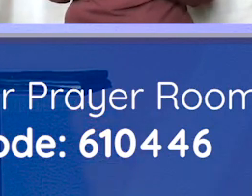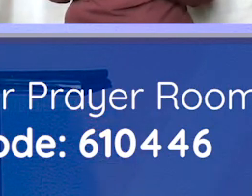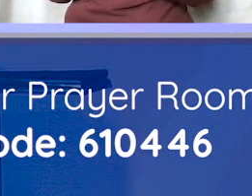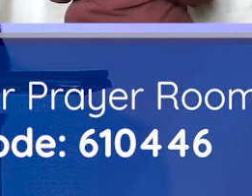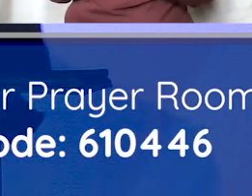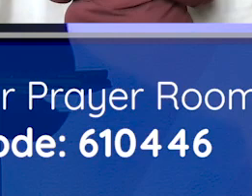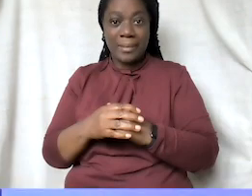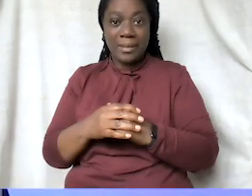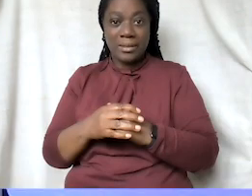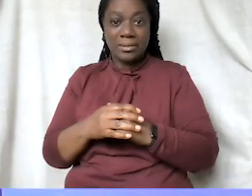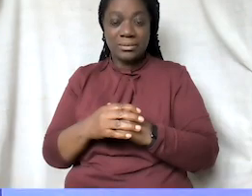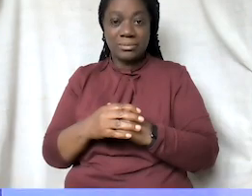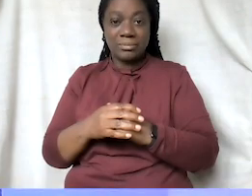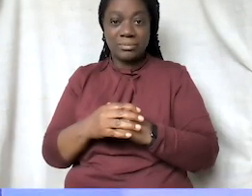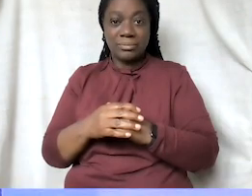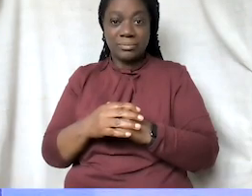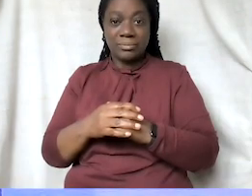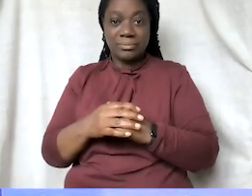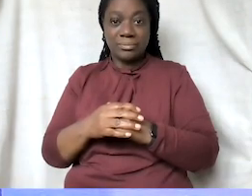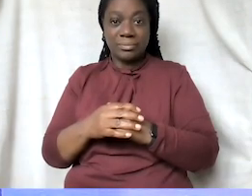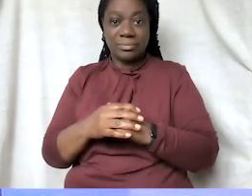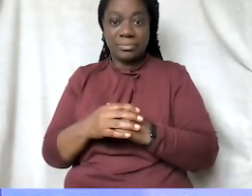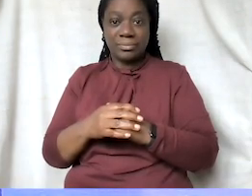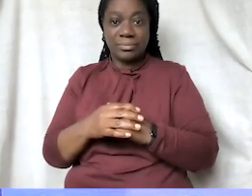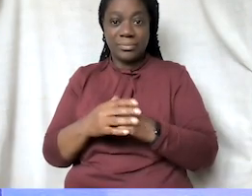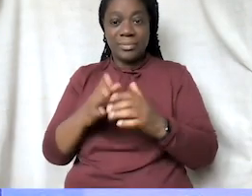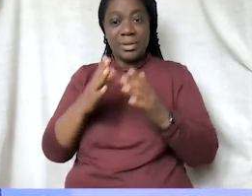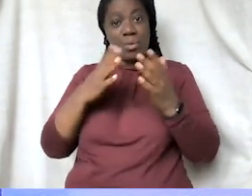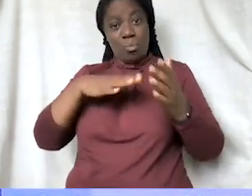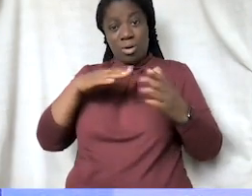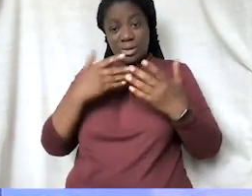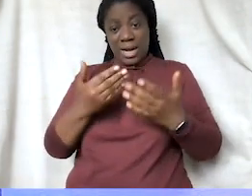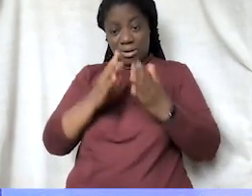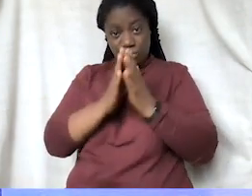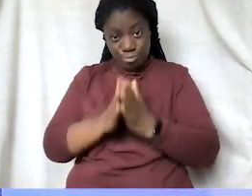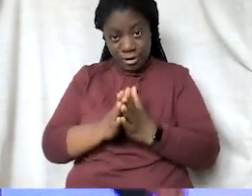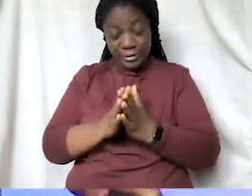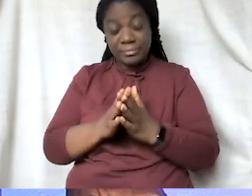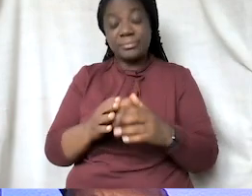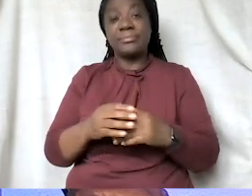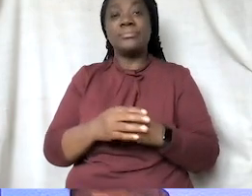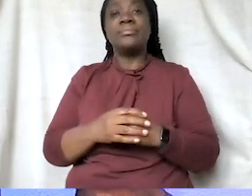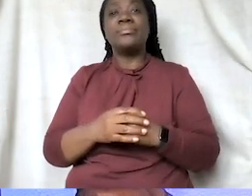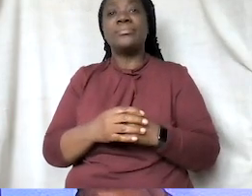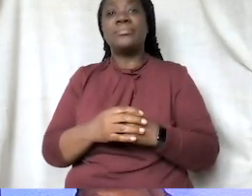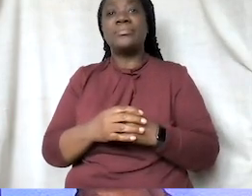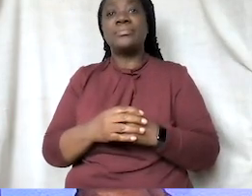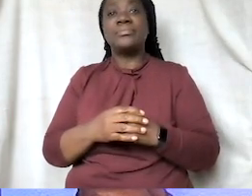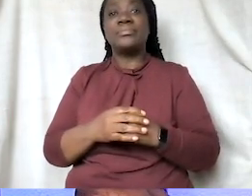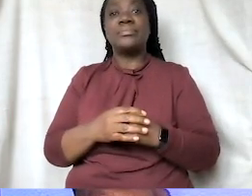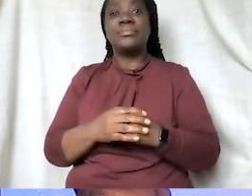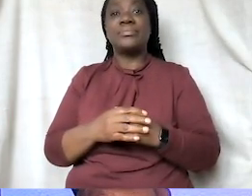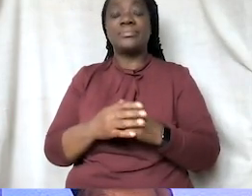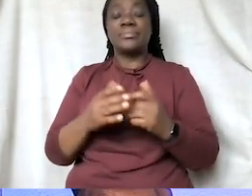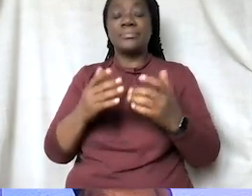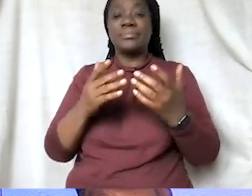Lord in prayer. And so tonight, I wanted you to bow your heads with me now as we enter into the